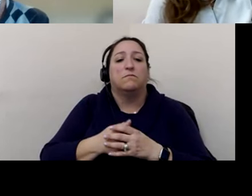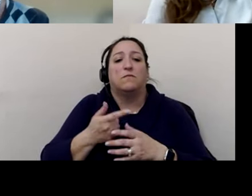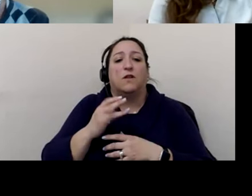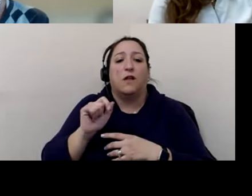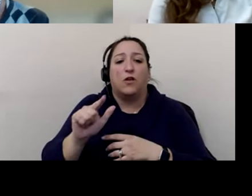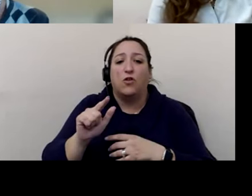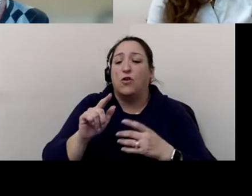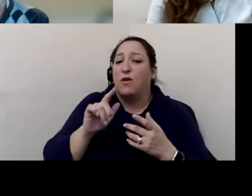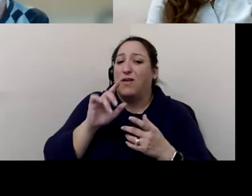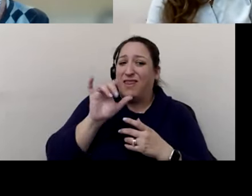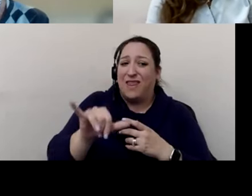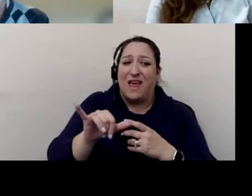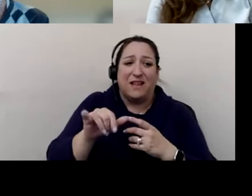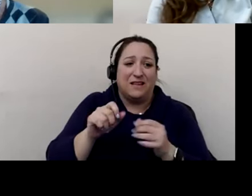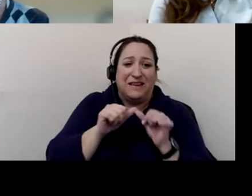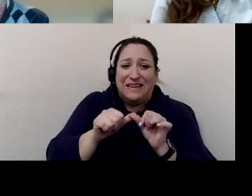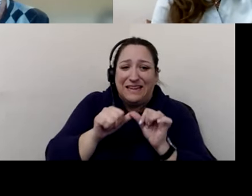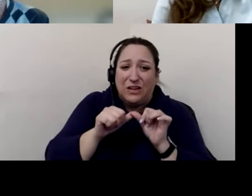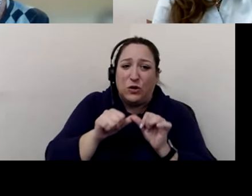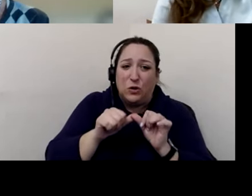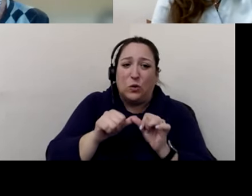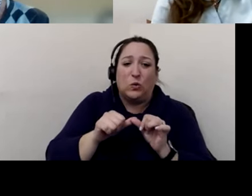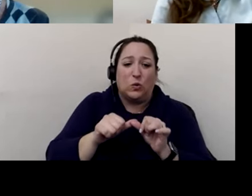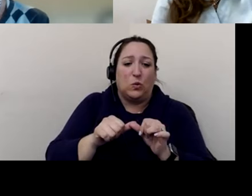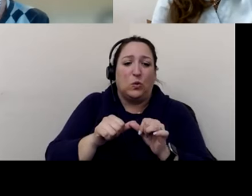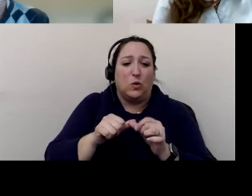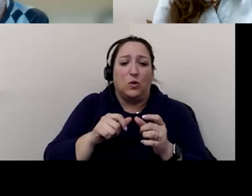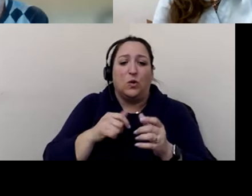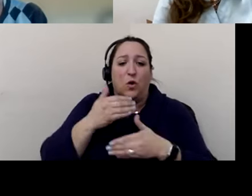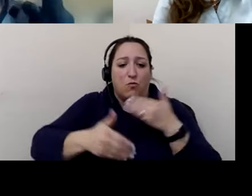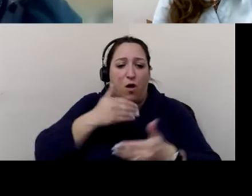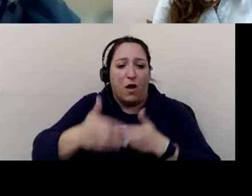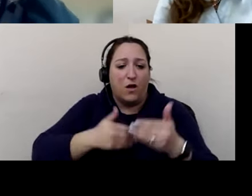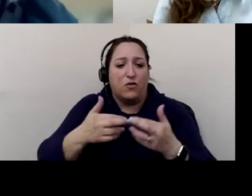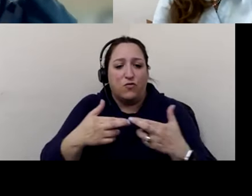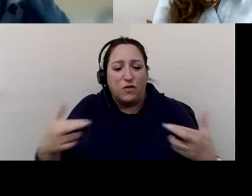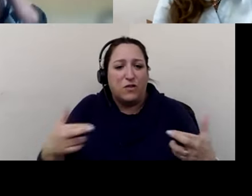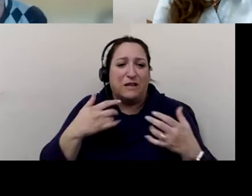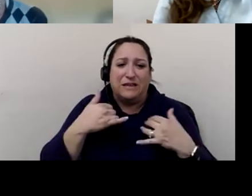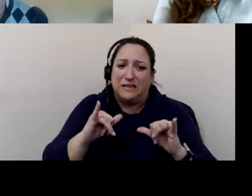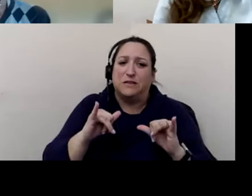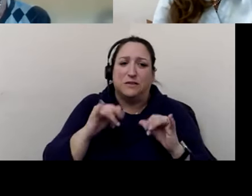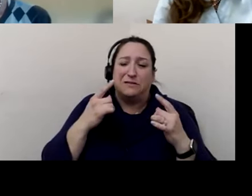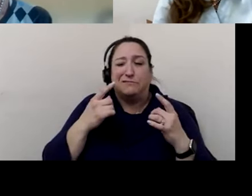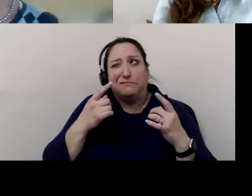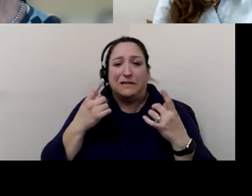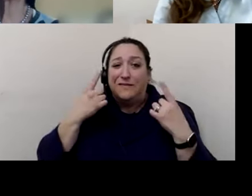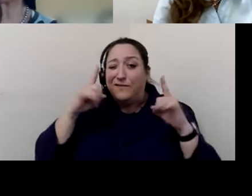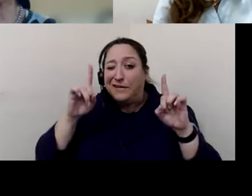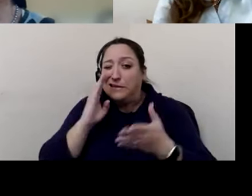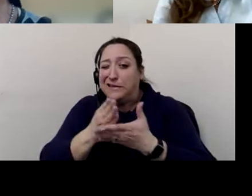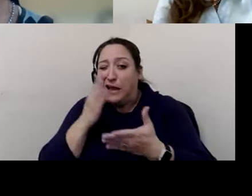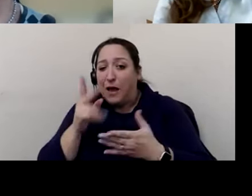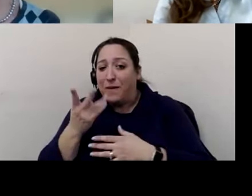community care were and continue to be a major issue. I think the progress has effectively stopped at this point.